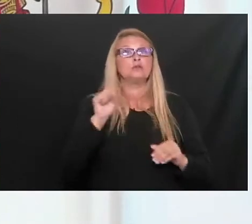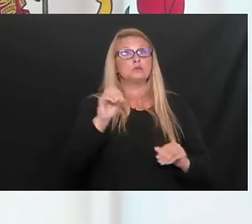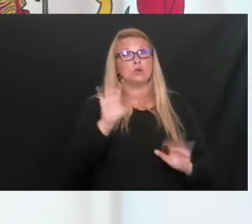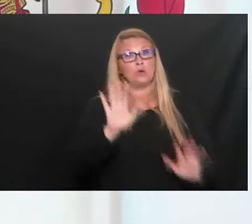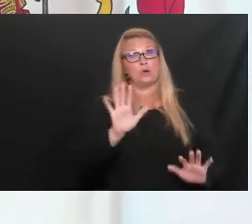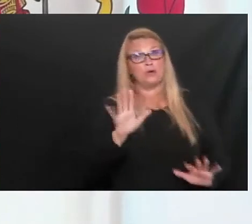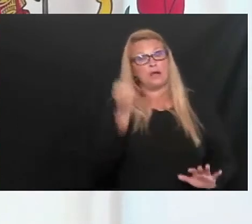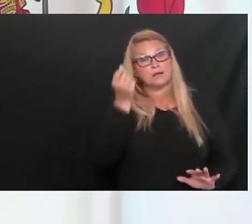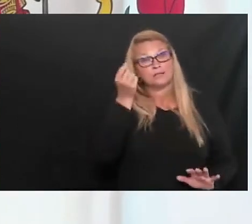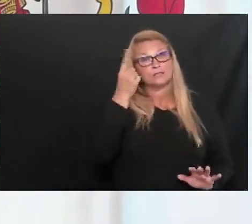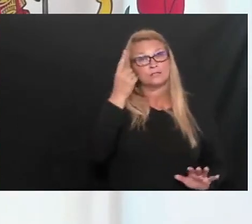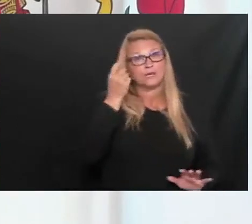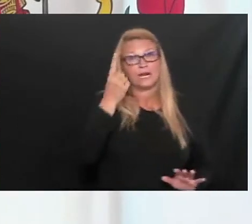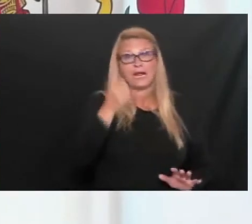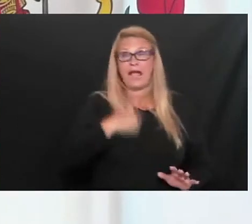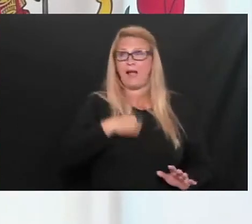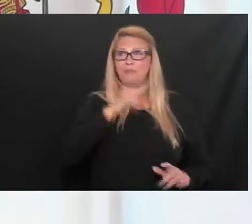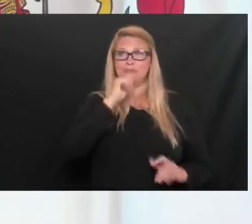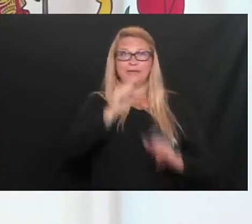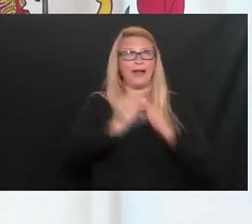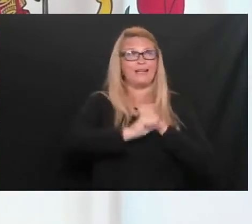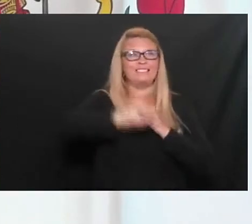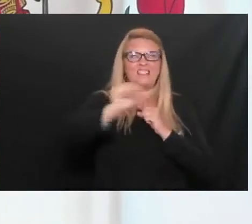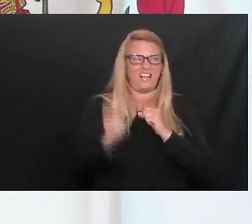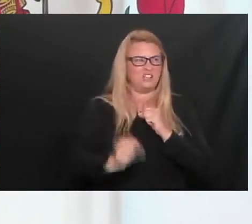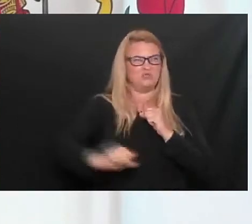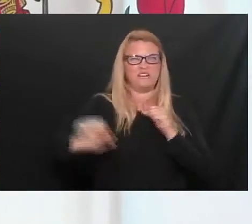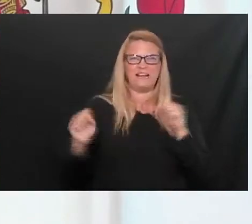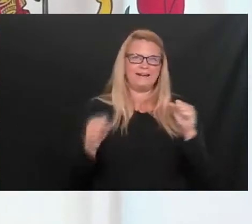absolutely exaggerated anything,